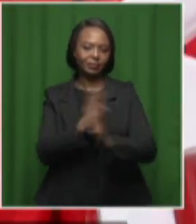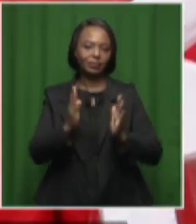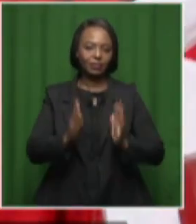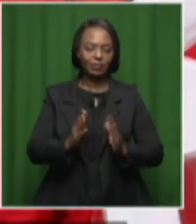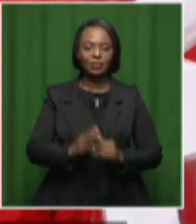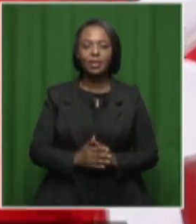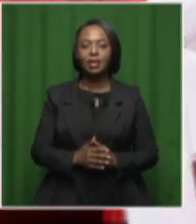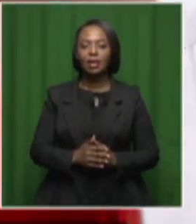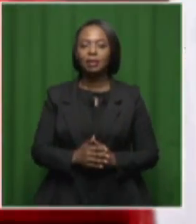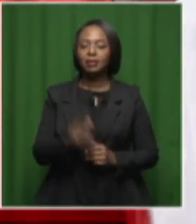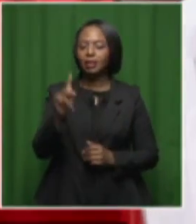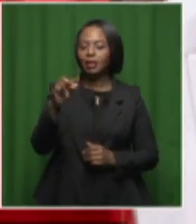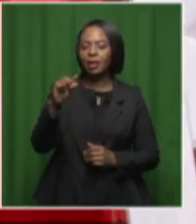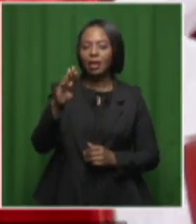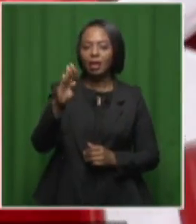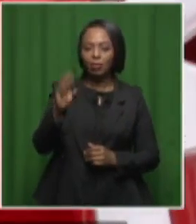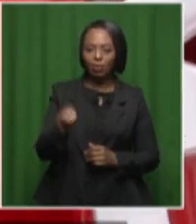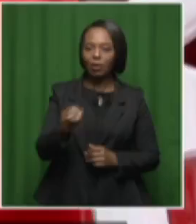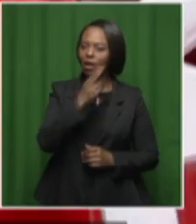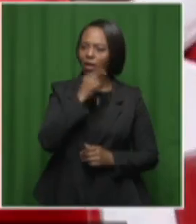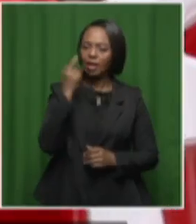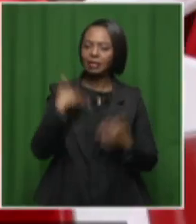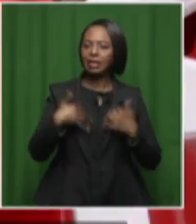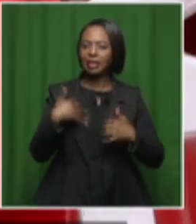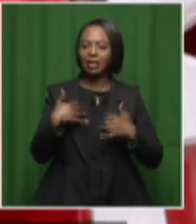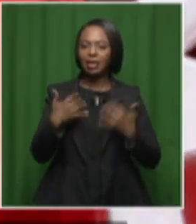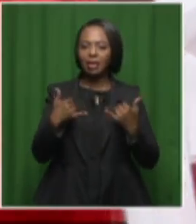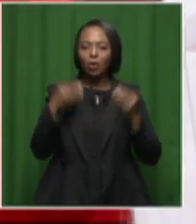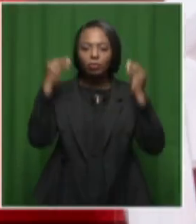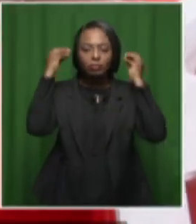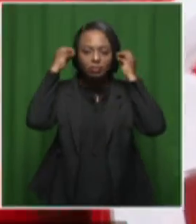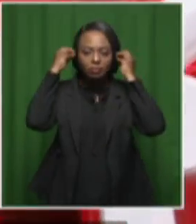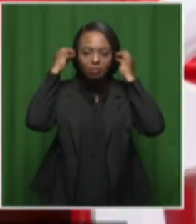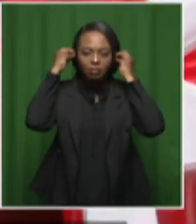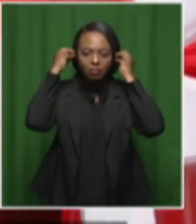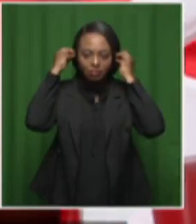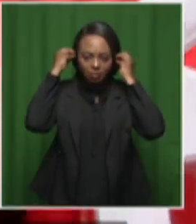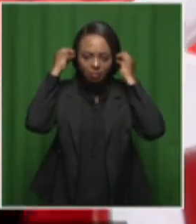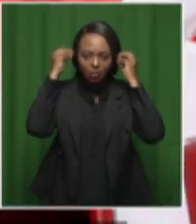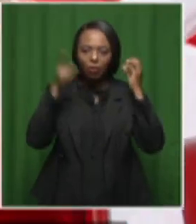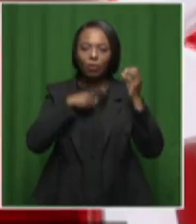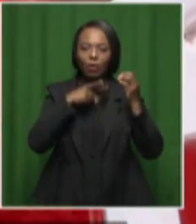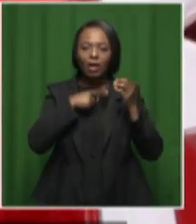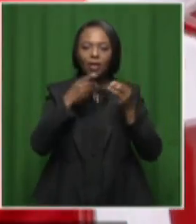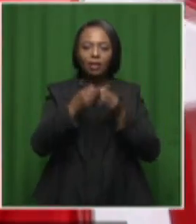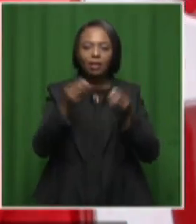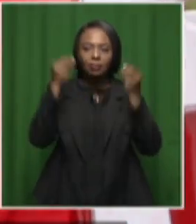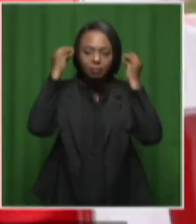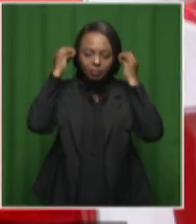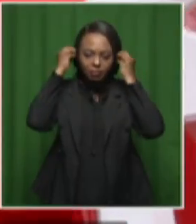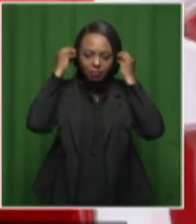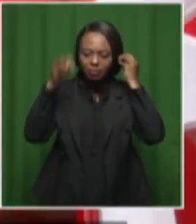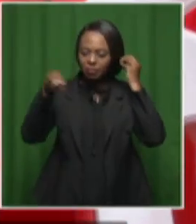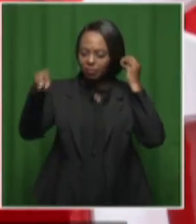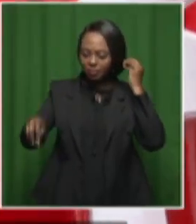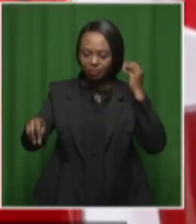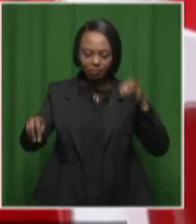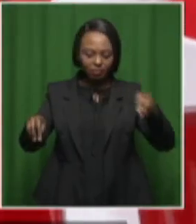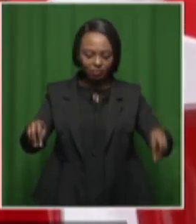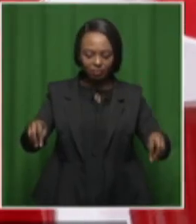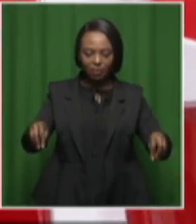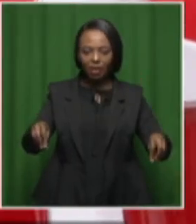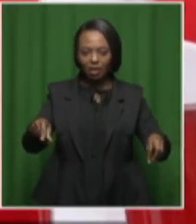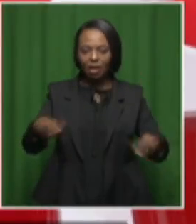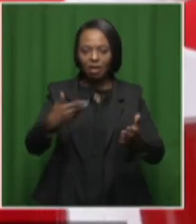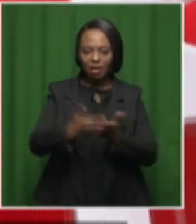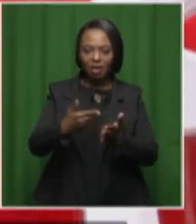sights along the way, and also these headphones that you are given so that you can plug them in. There are plugs throughout the bus